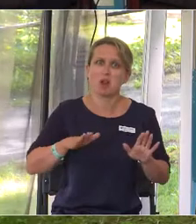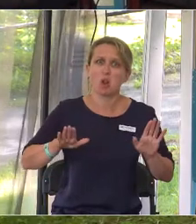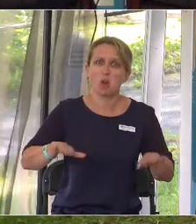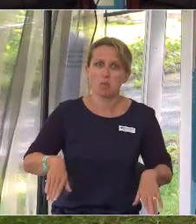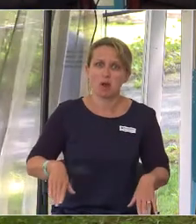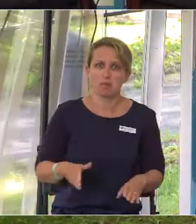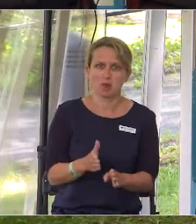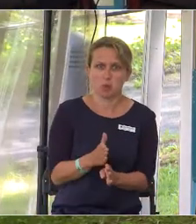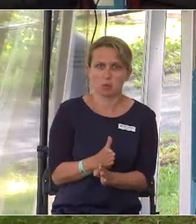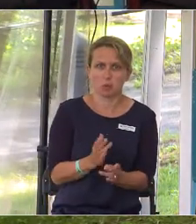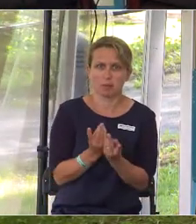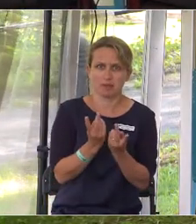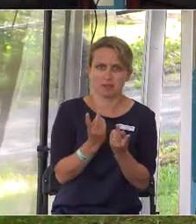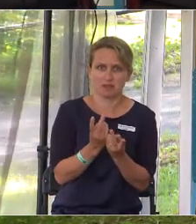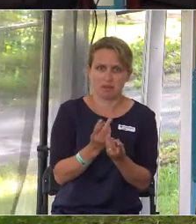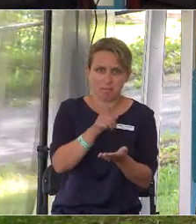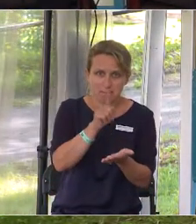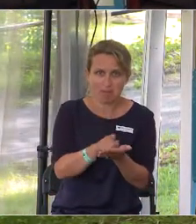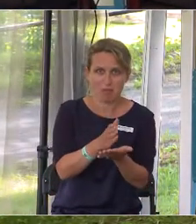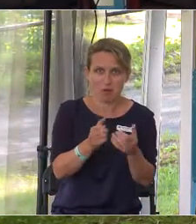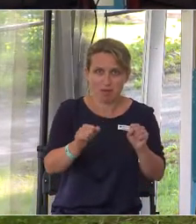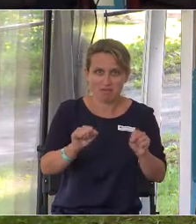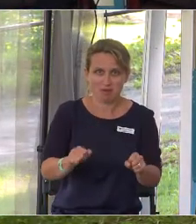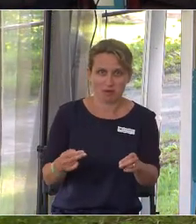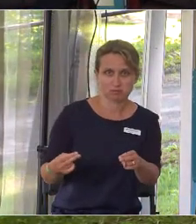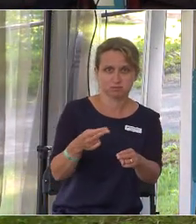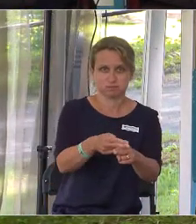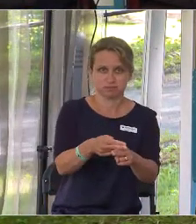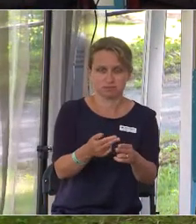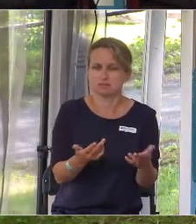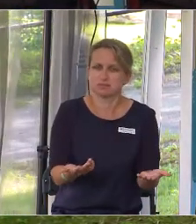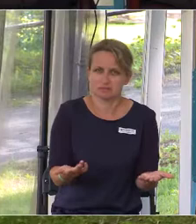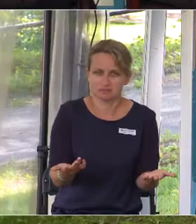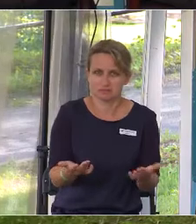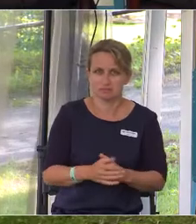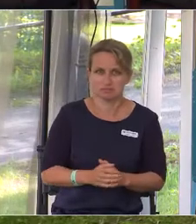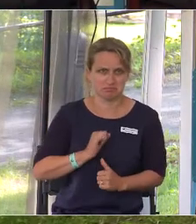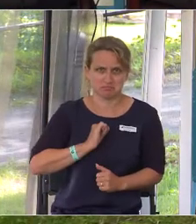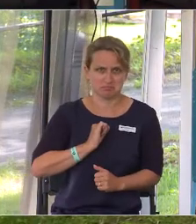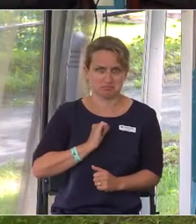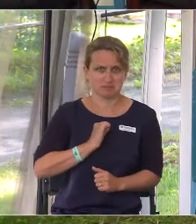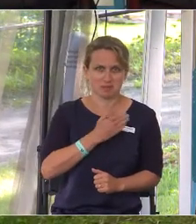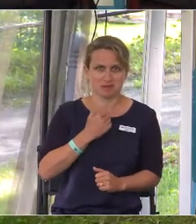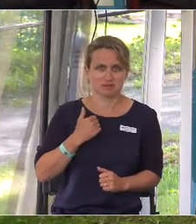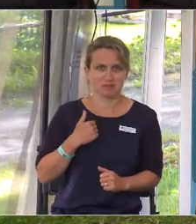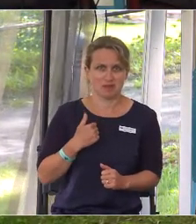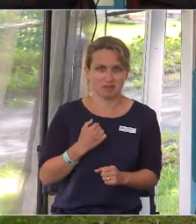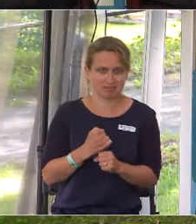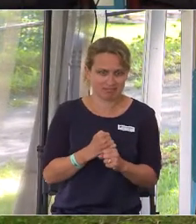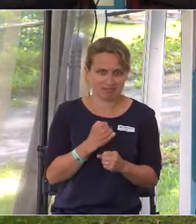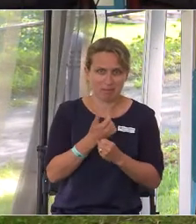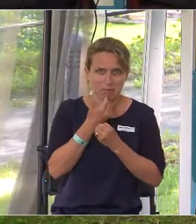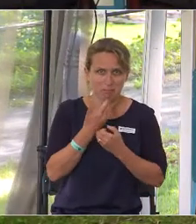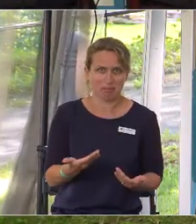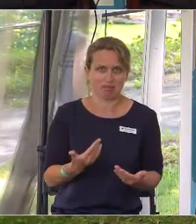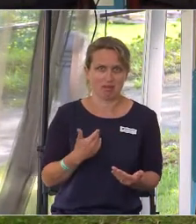should be ways, and I shouldn't say there are ways, but what I'll tell you, that building the steps to